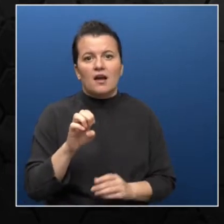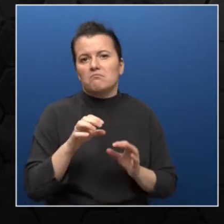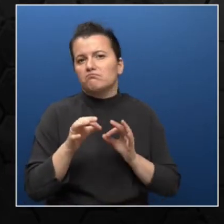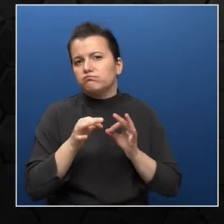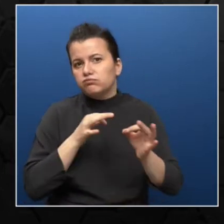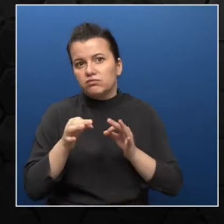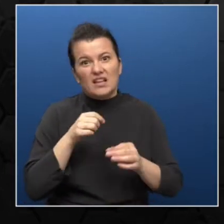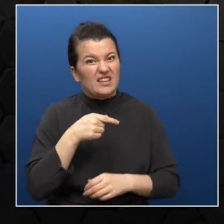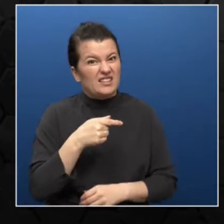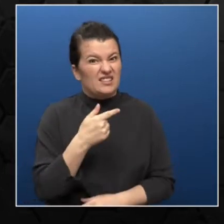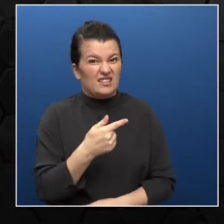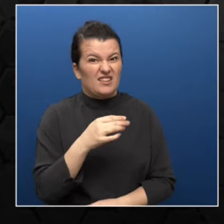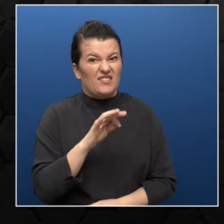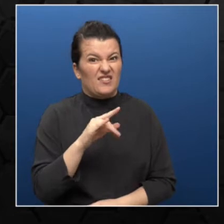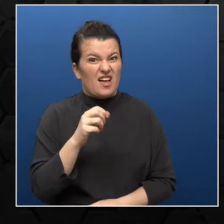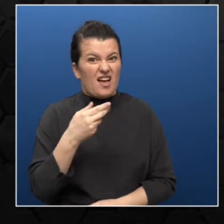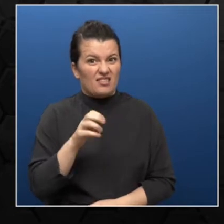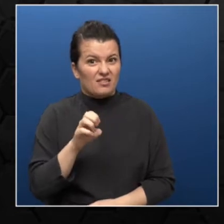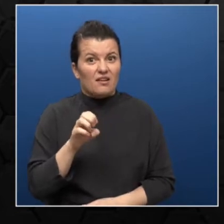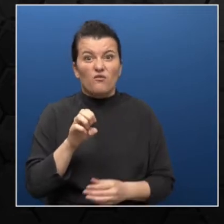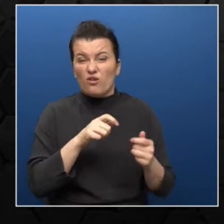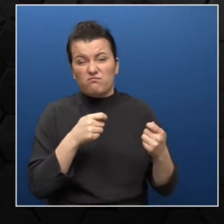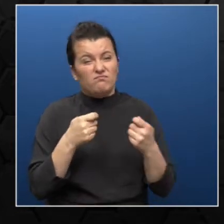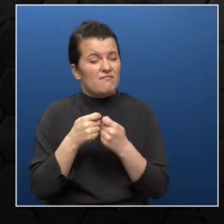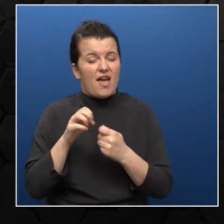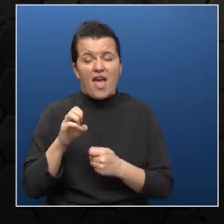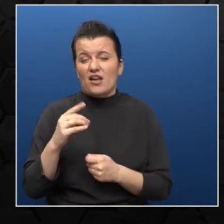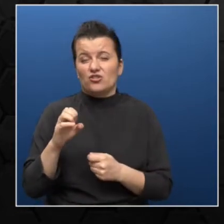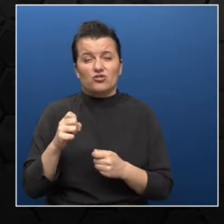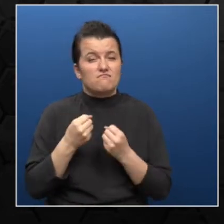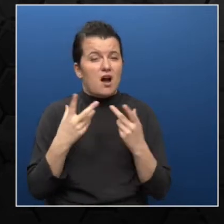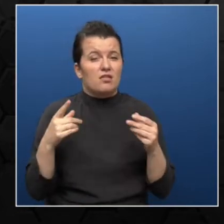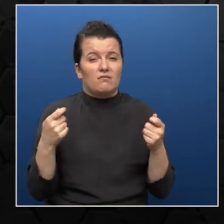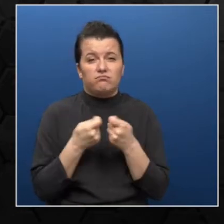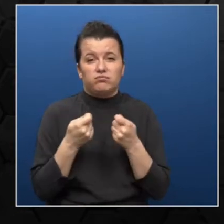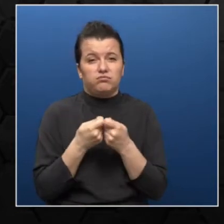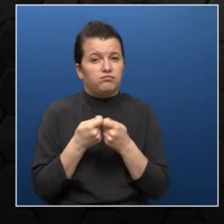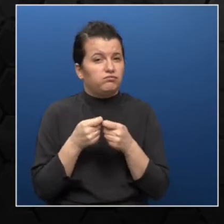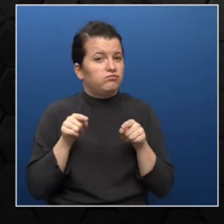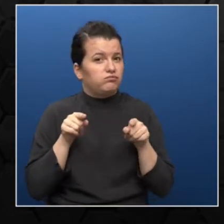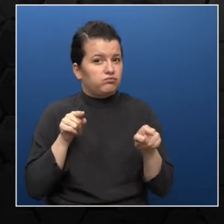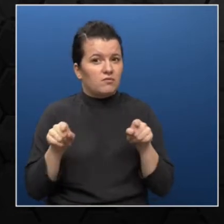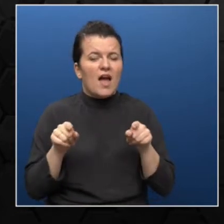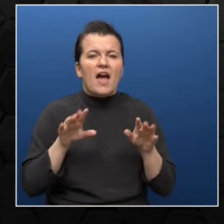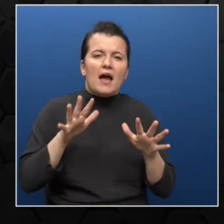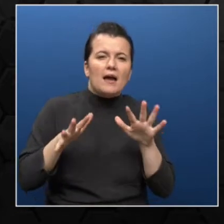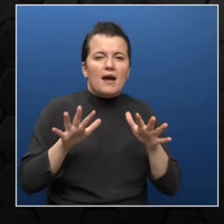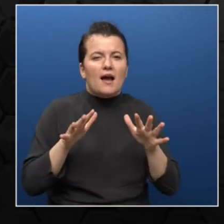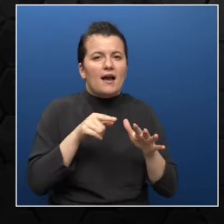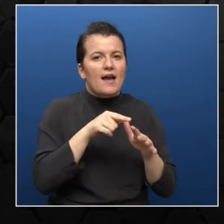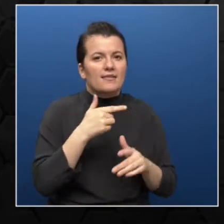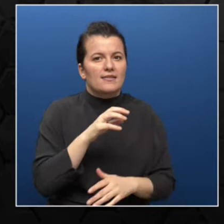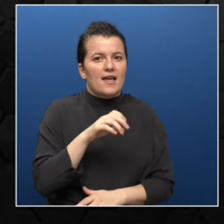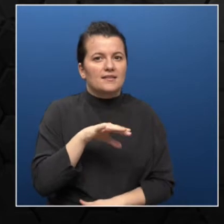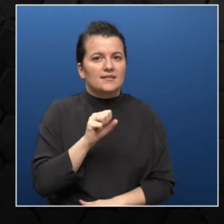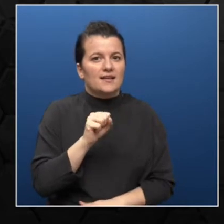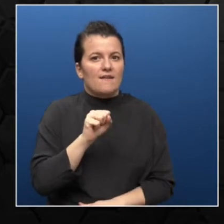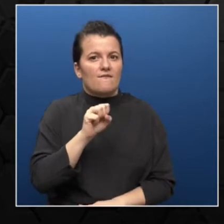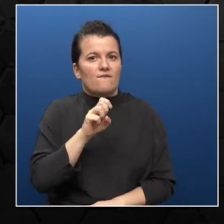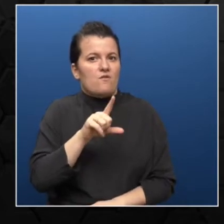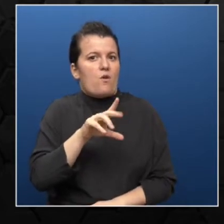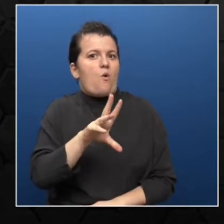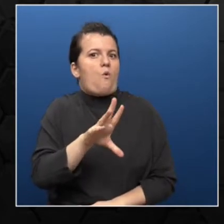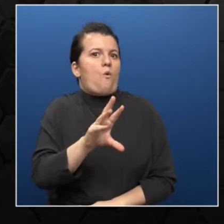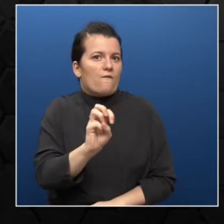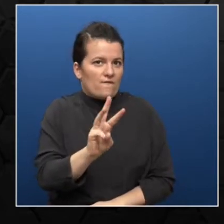frameworks for edge devices, following like in expansion to TensorFlow, and how you can convert your already trained